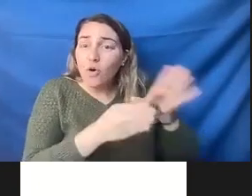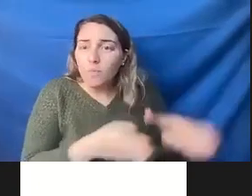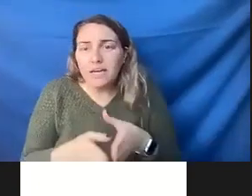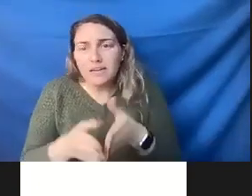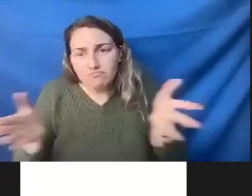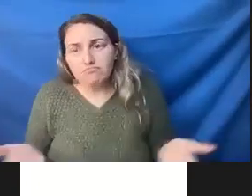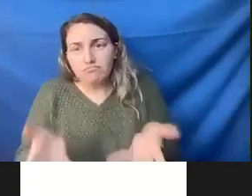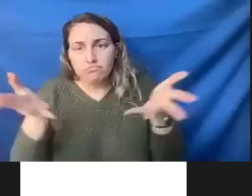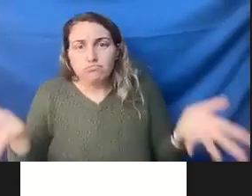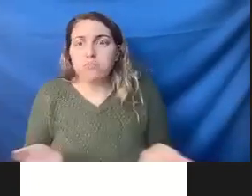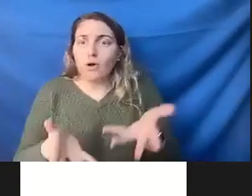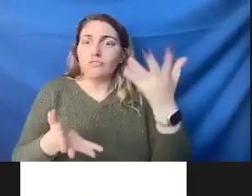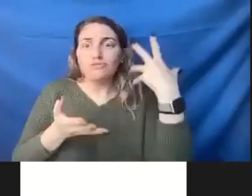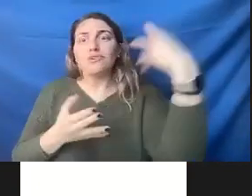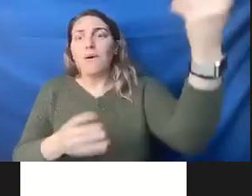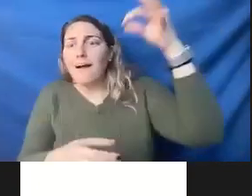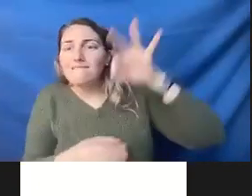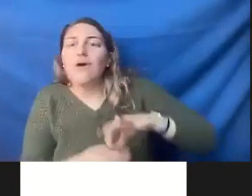that ranked choice voting is going to be used.